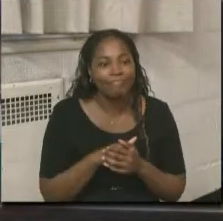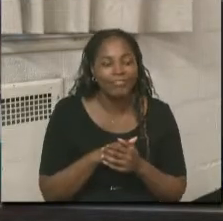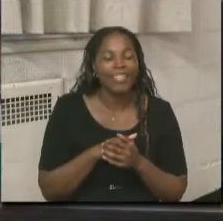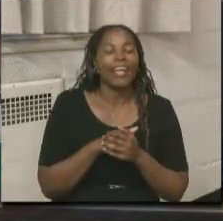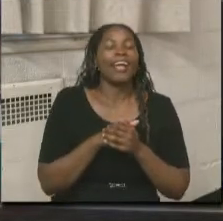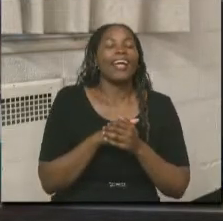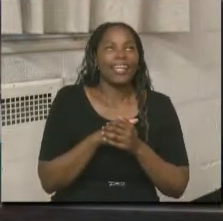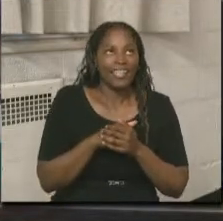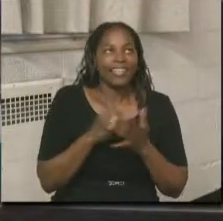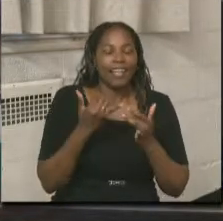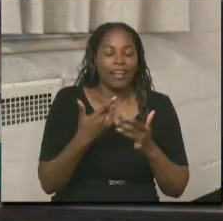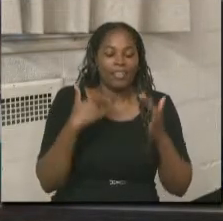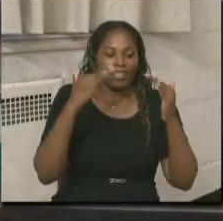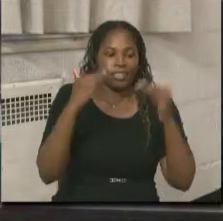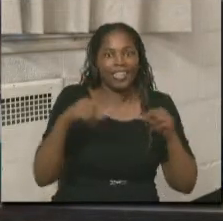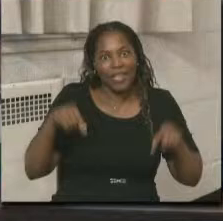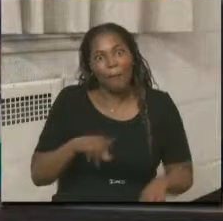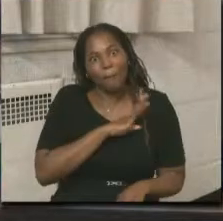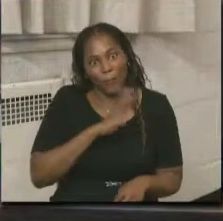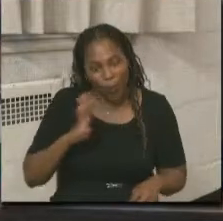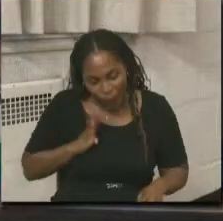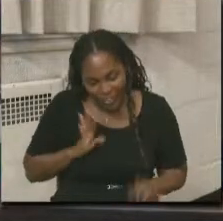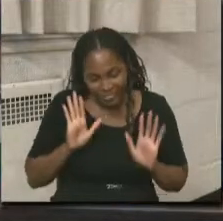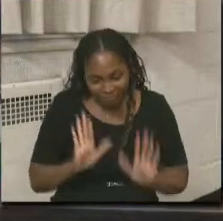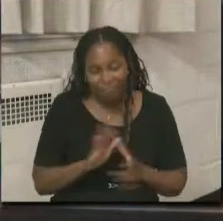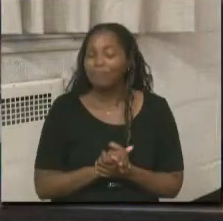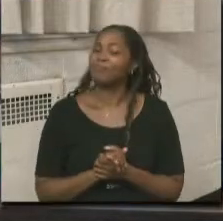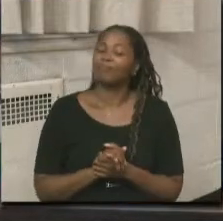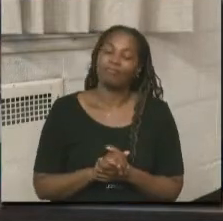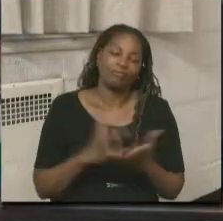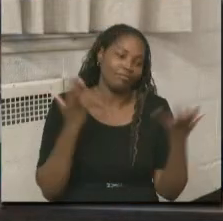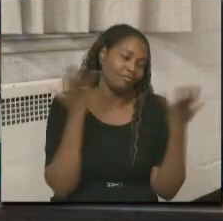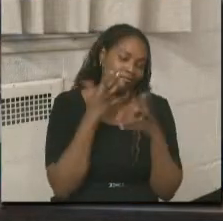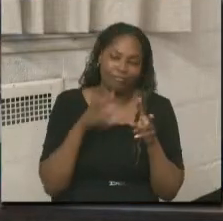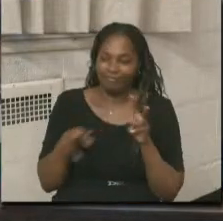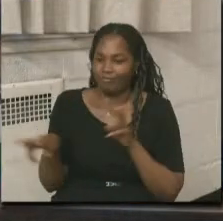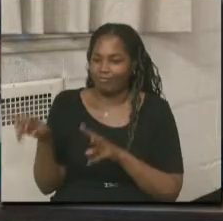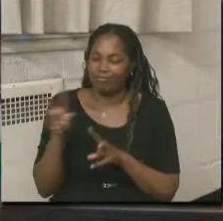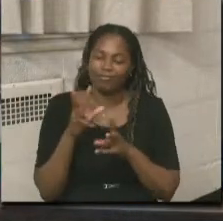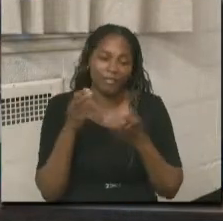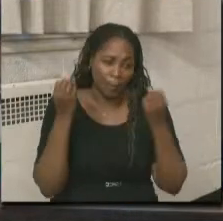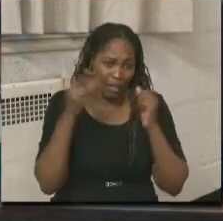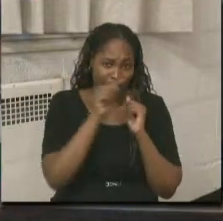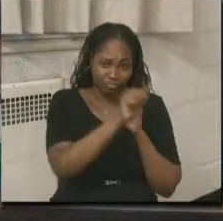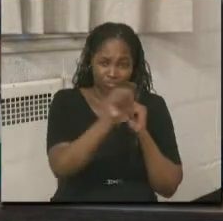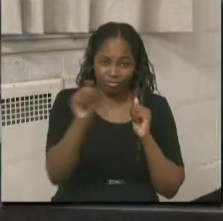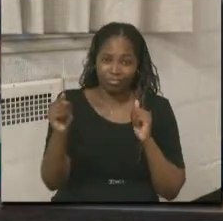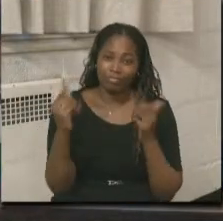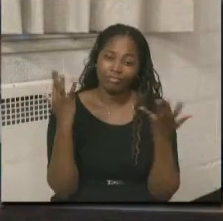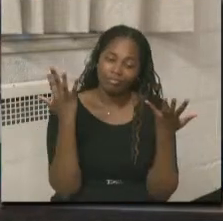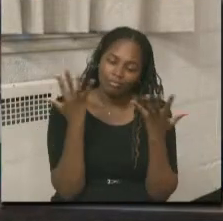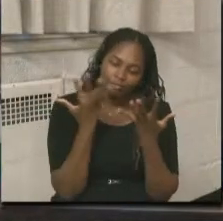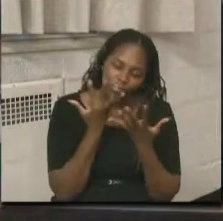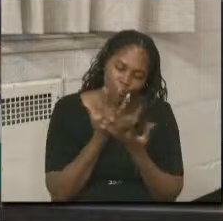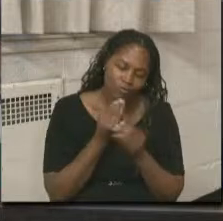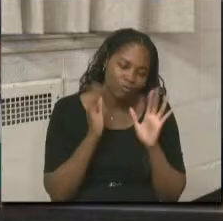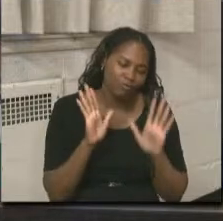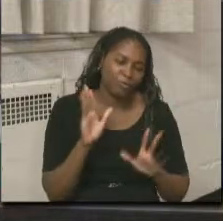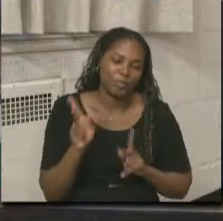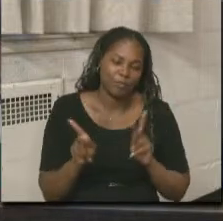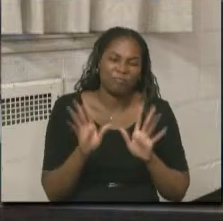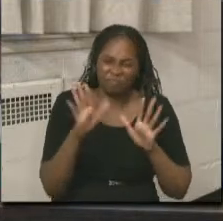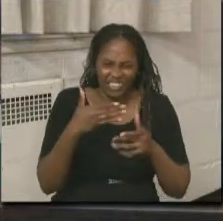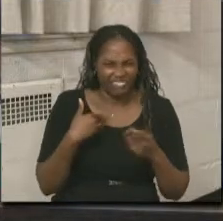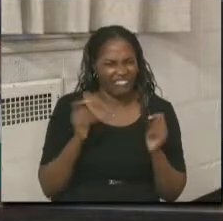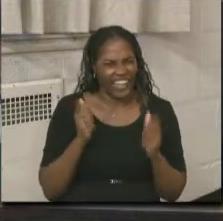let me move to the board. Great, great, great people. Many of you are great people, and you've truly inspired me. I'm going to wrap it up